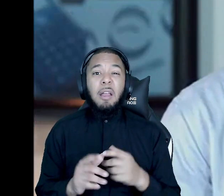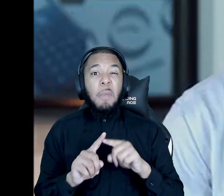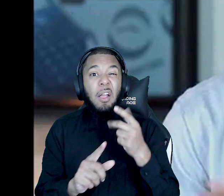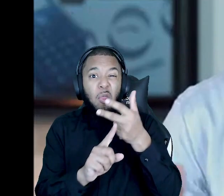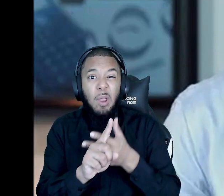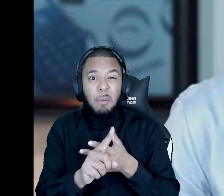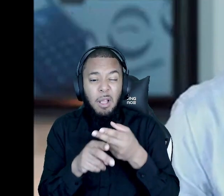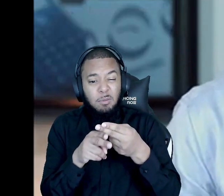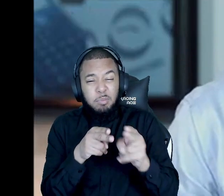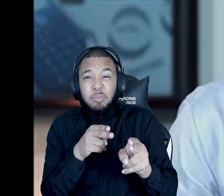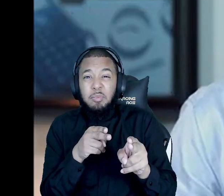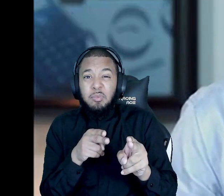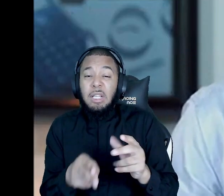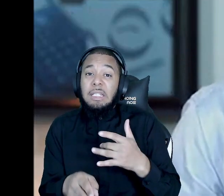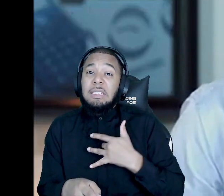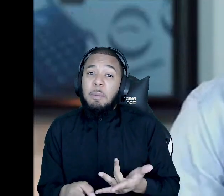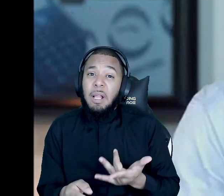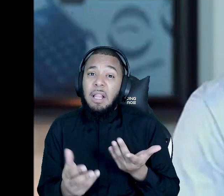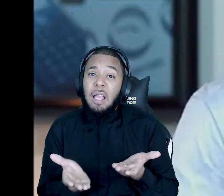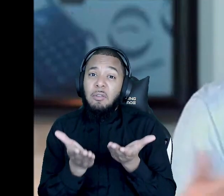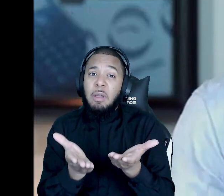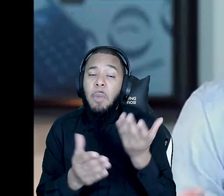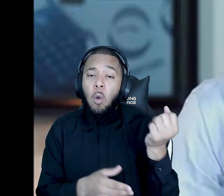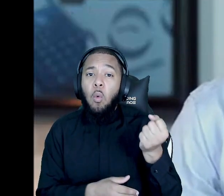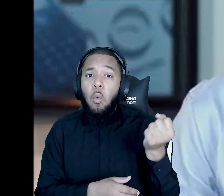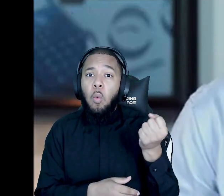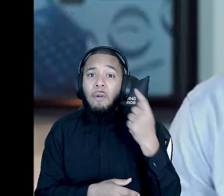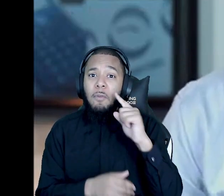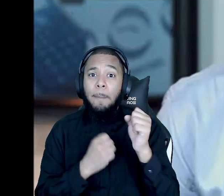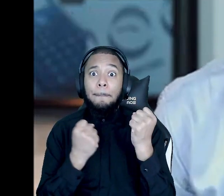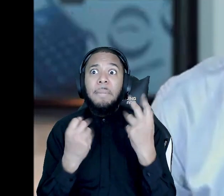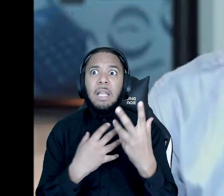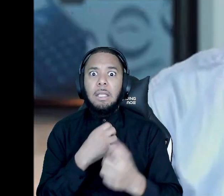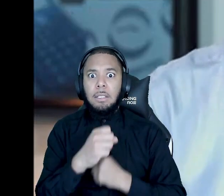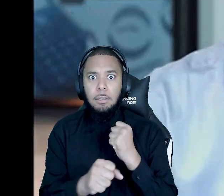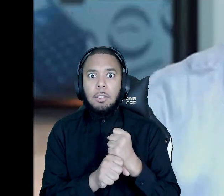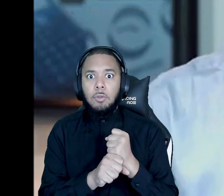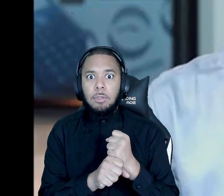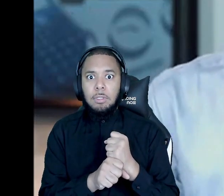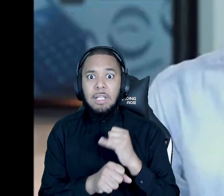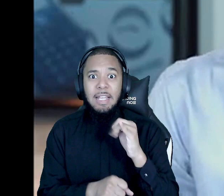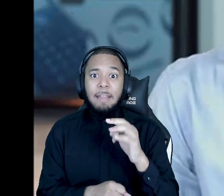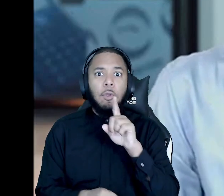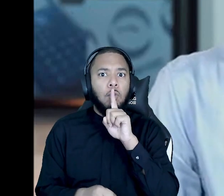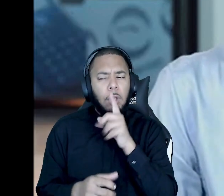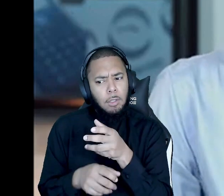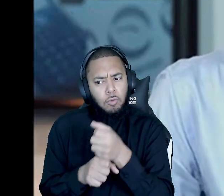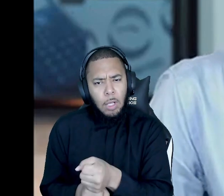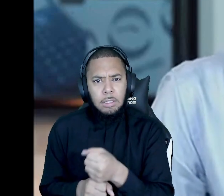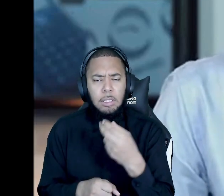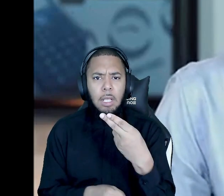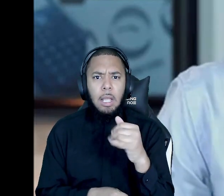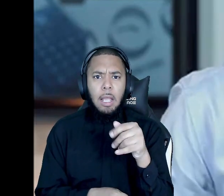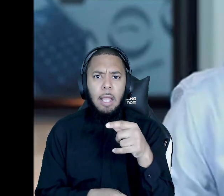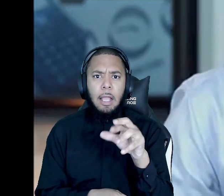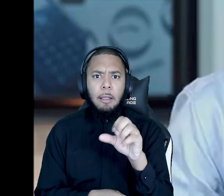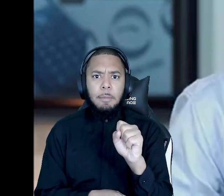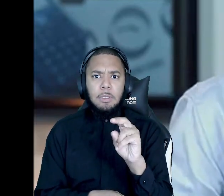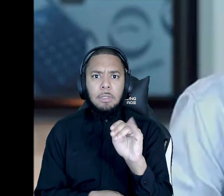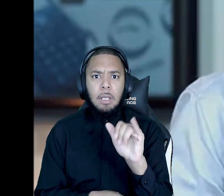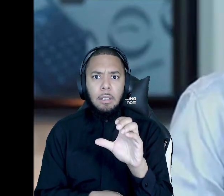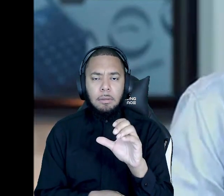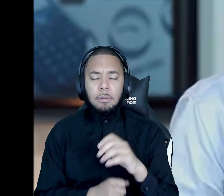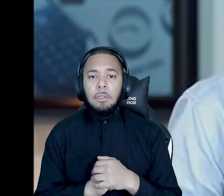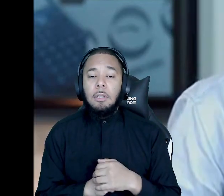time frame. I typically would hold things longer than that, like for years and years and years, if you really believed in hypersonic. So just